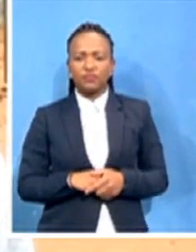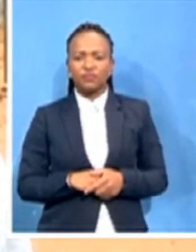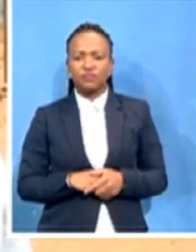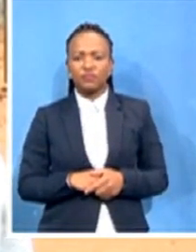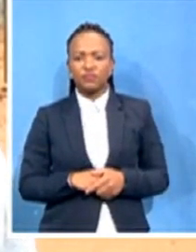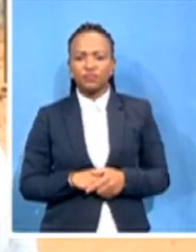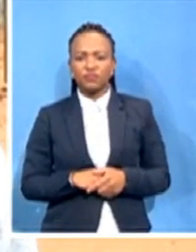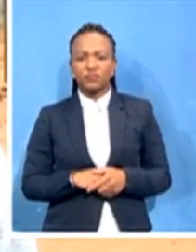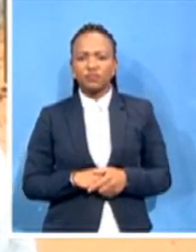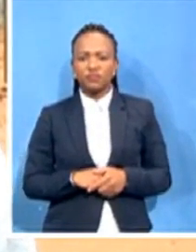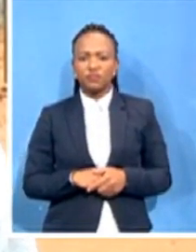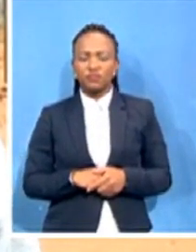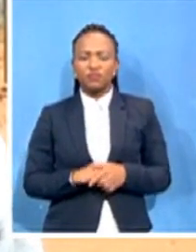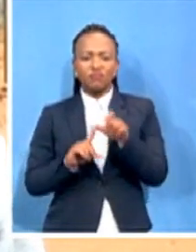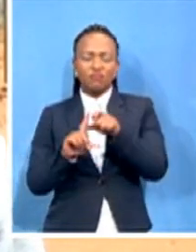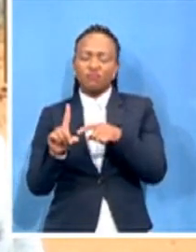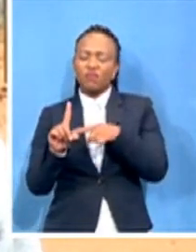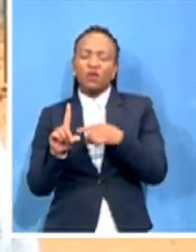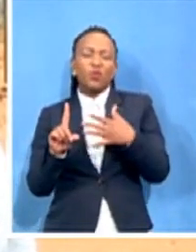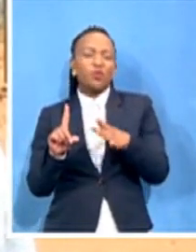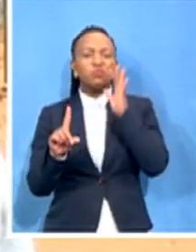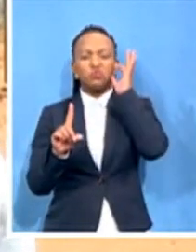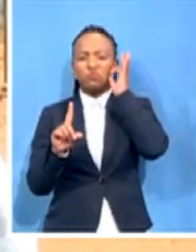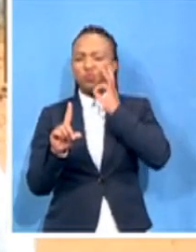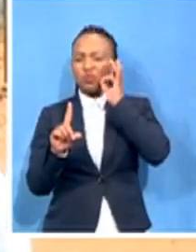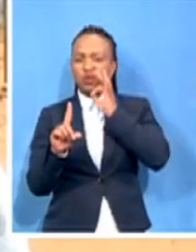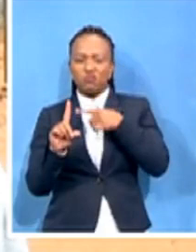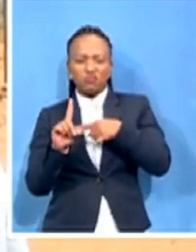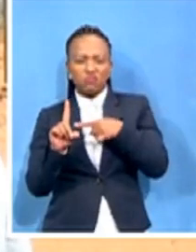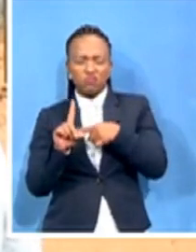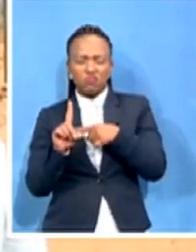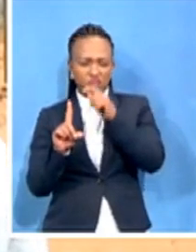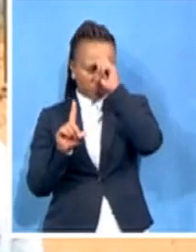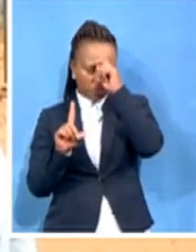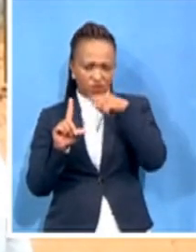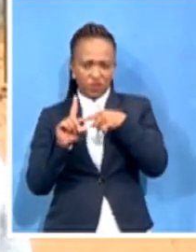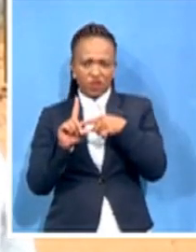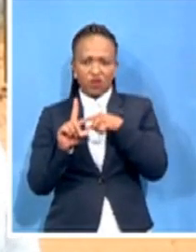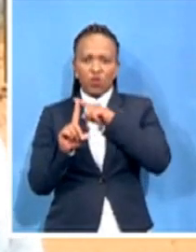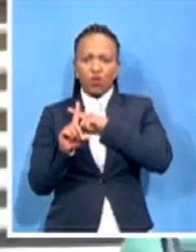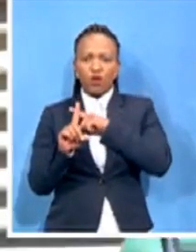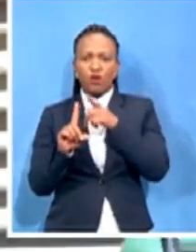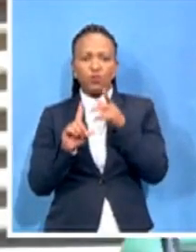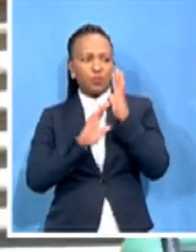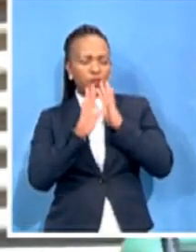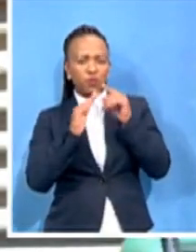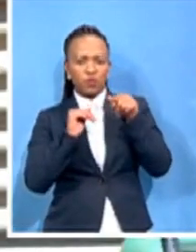child. We feel very sad about it because he touched us, all of us, about it, that thing.